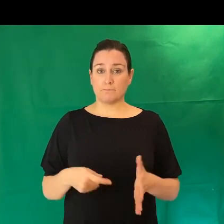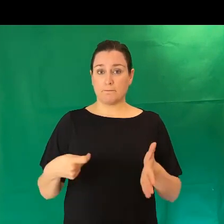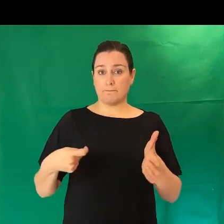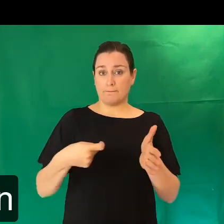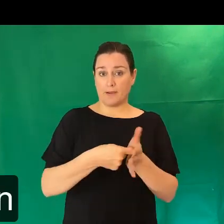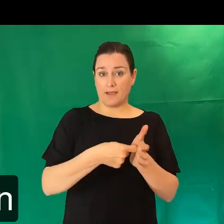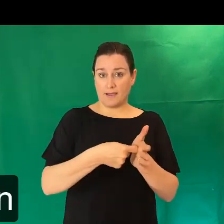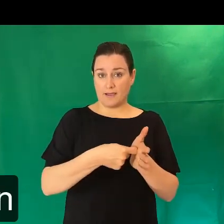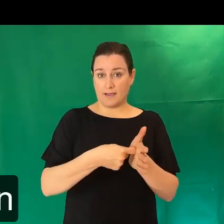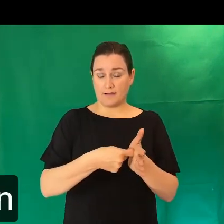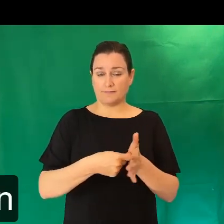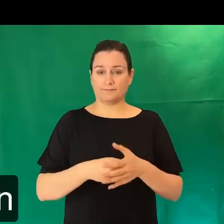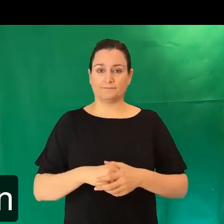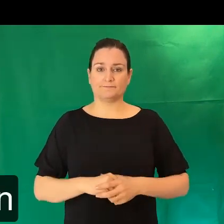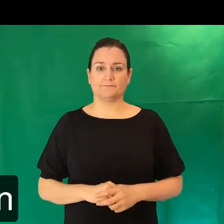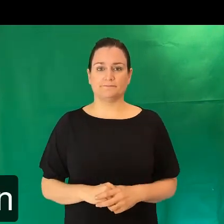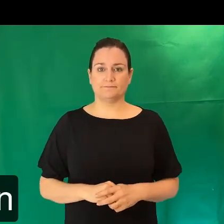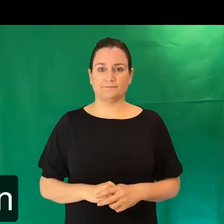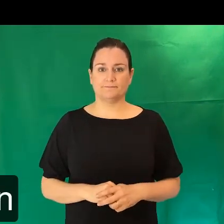This is the verb buy.